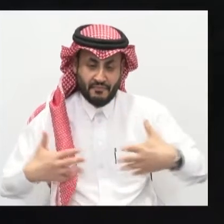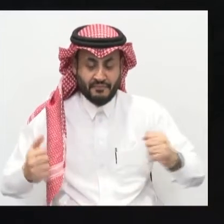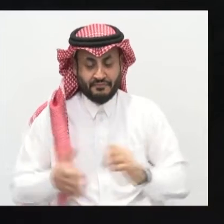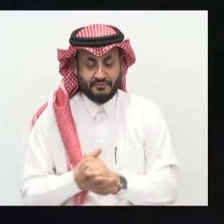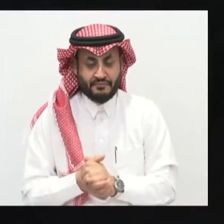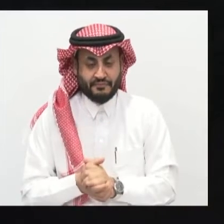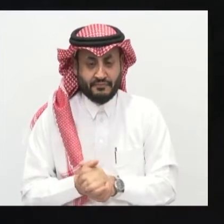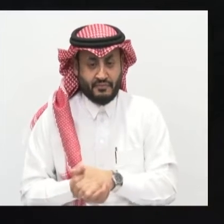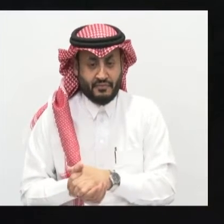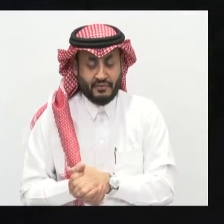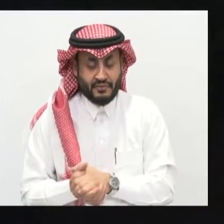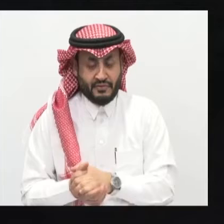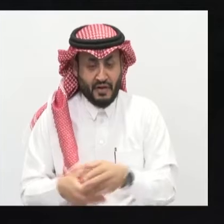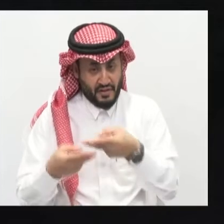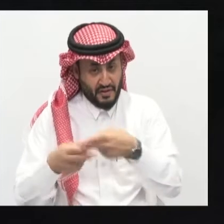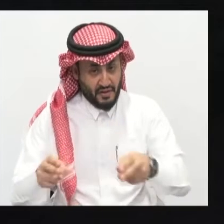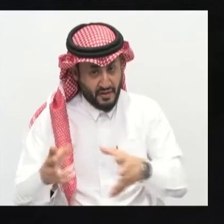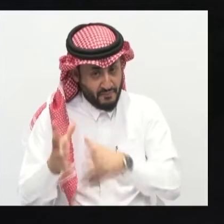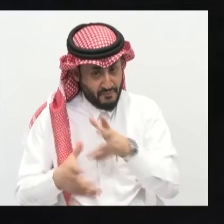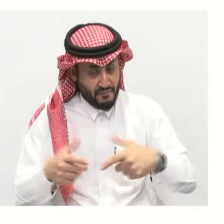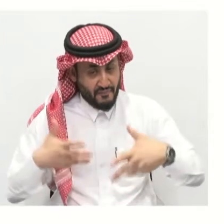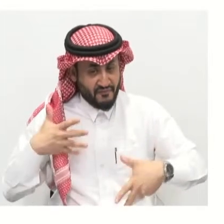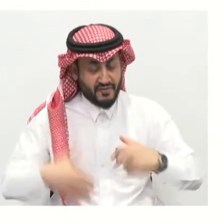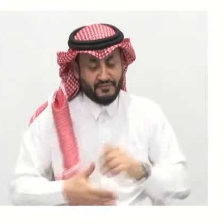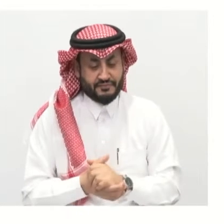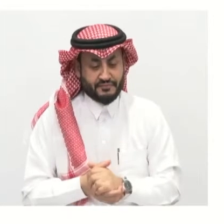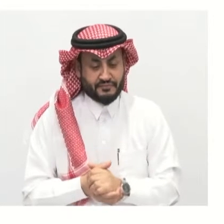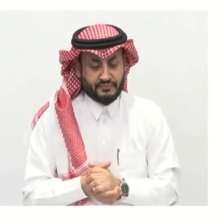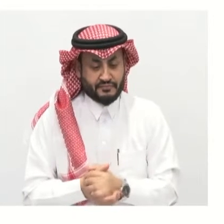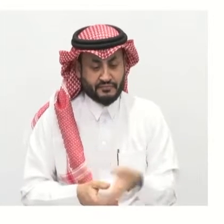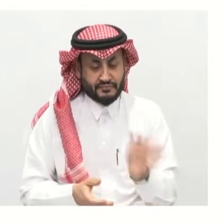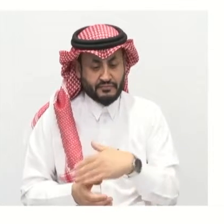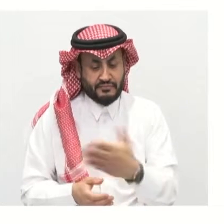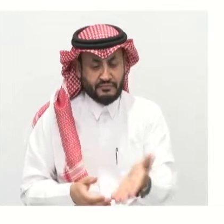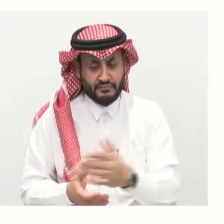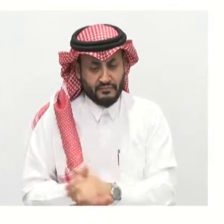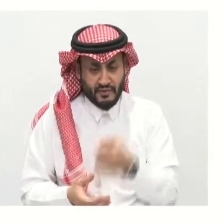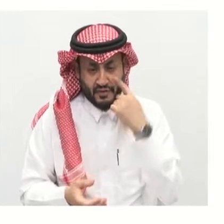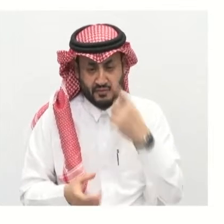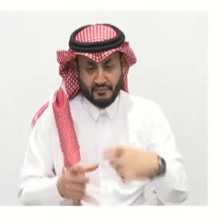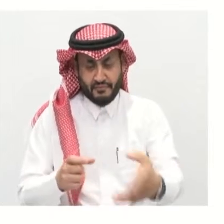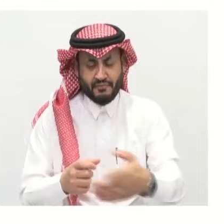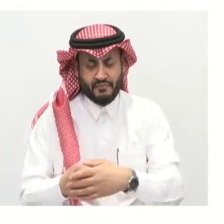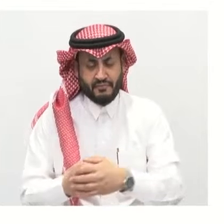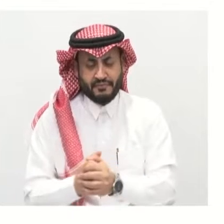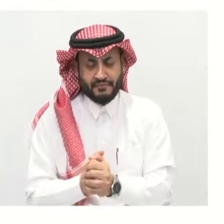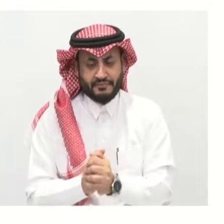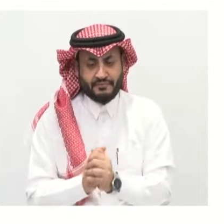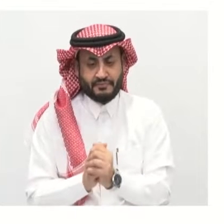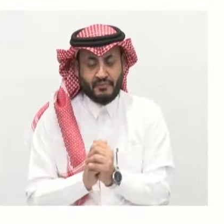this is another kind of feeling. It comes from the inside, right? Now look at this picture. What do you see?